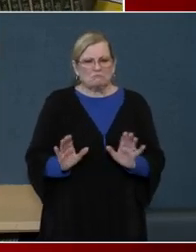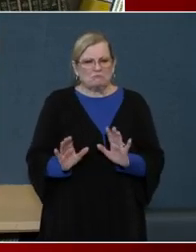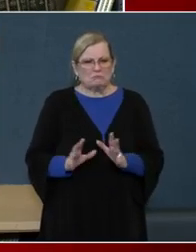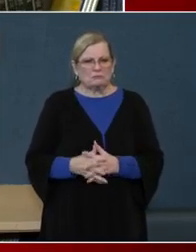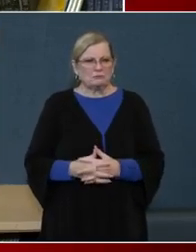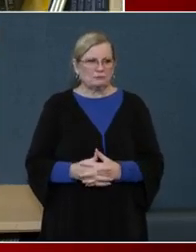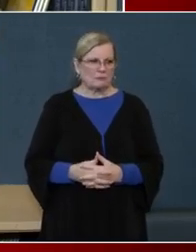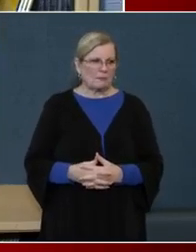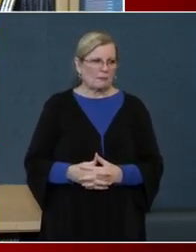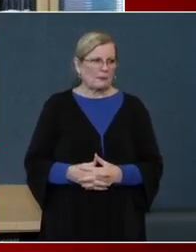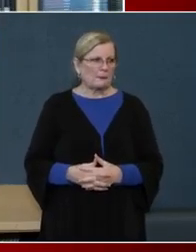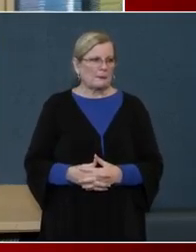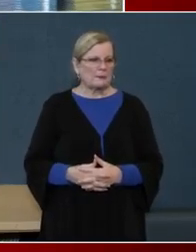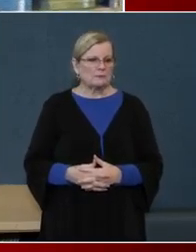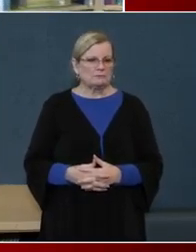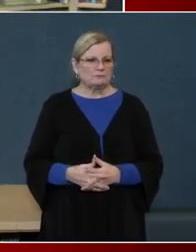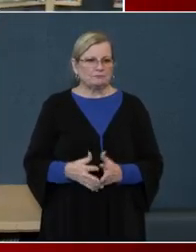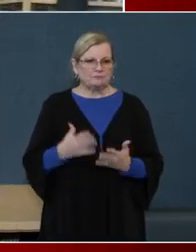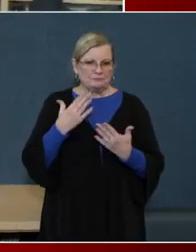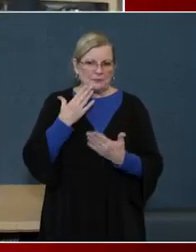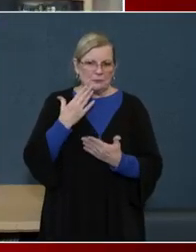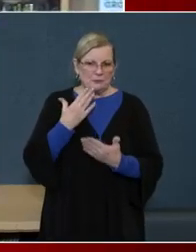Sam?